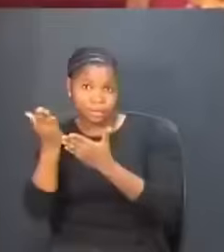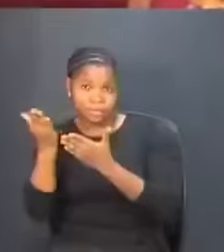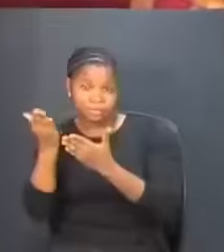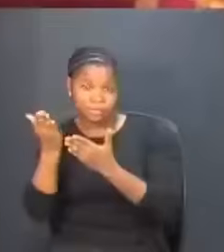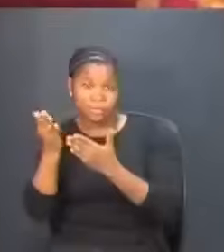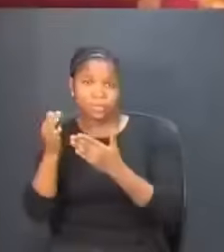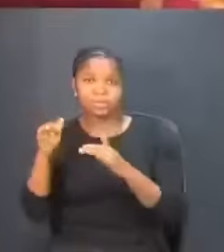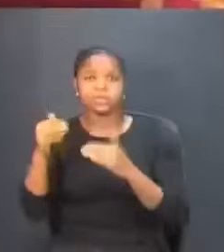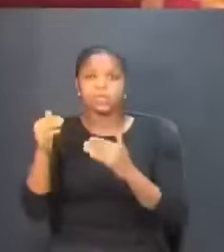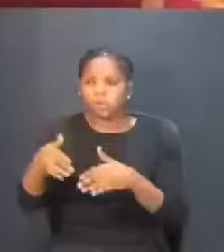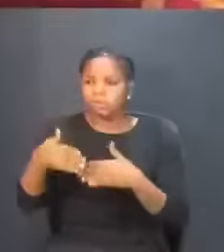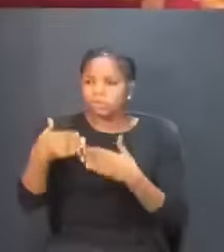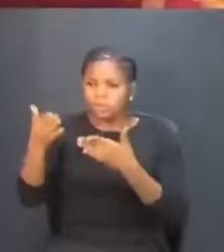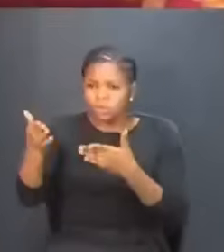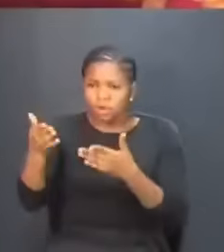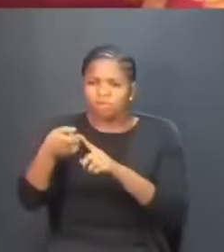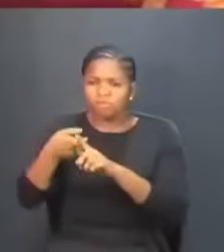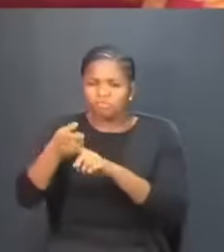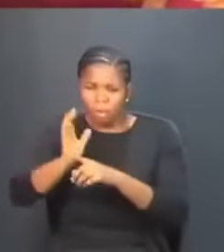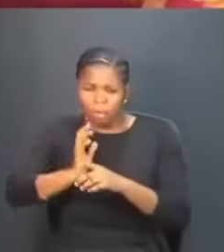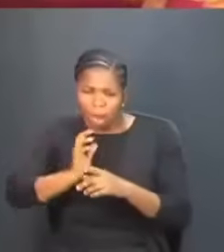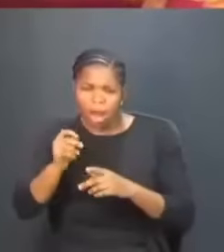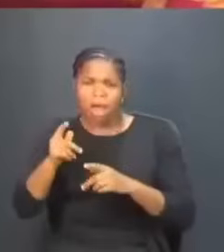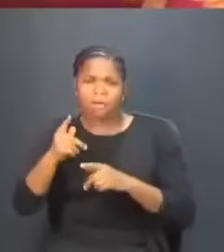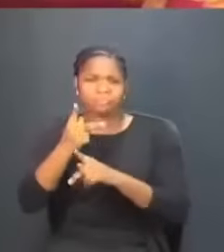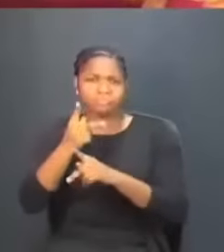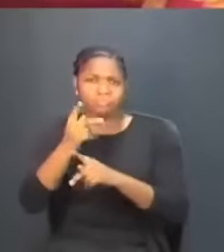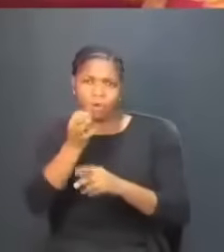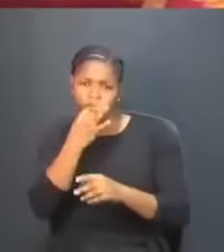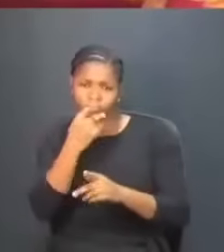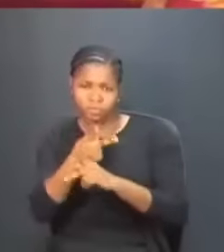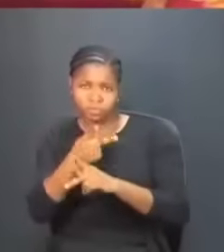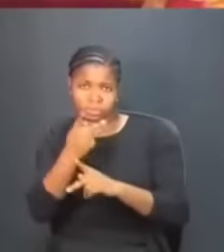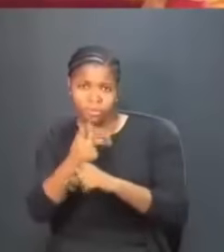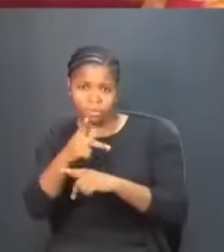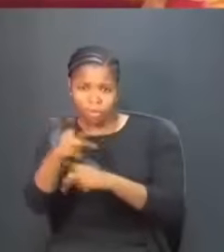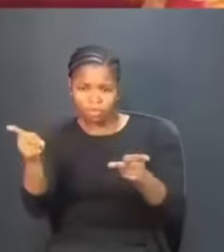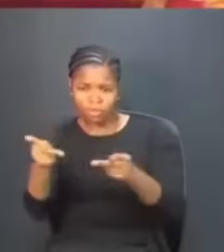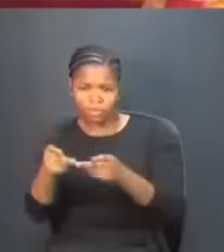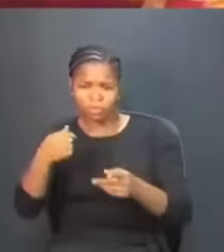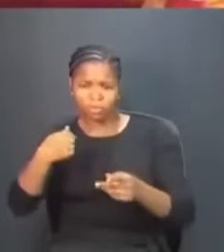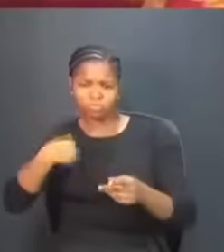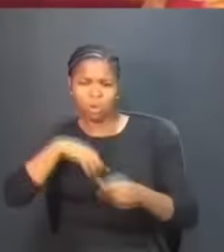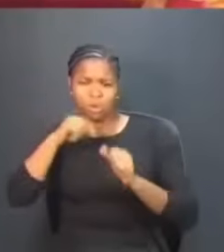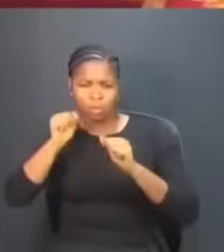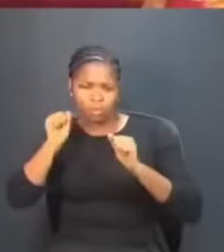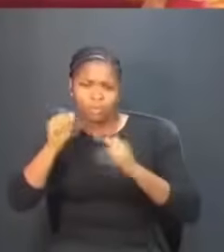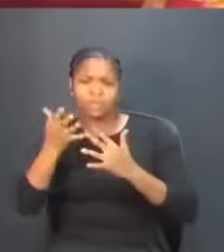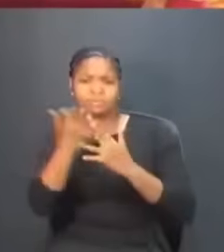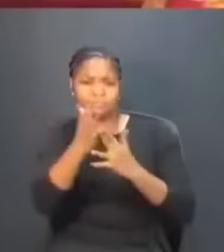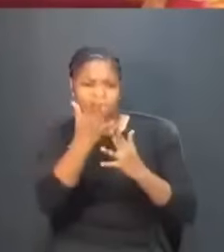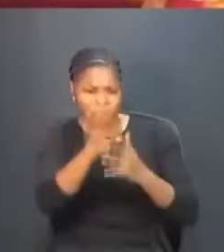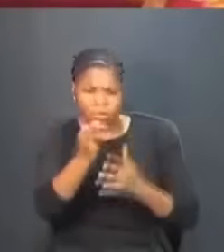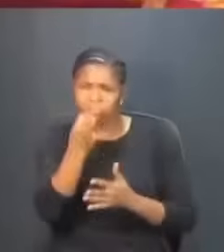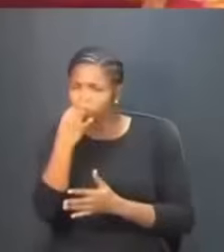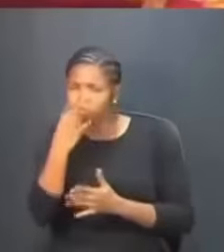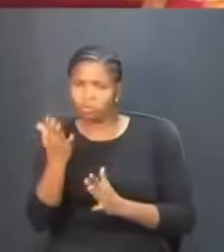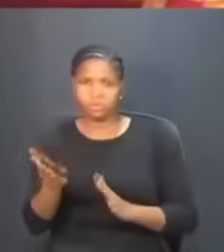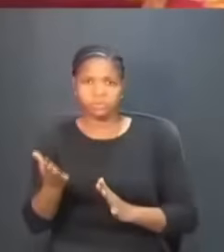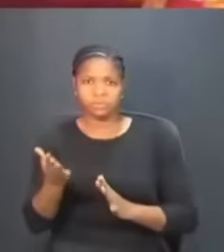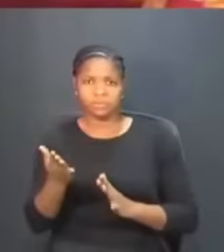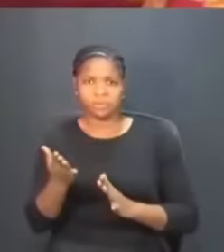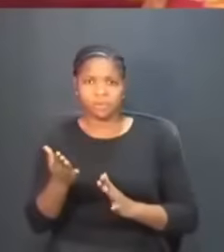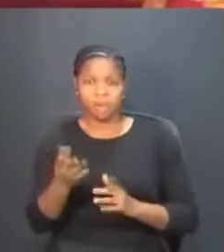we can supply them, we can give them food. No, I'm not saying, I'm not disputing what you have said. What I'm saying is that,